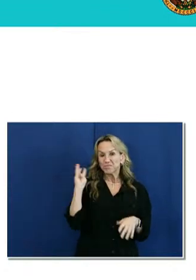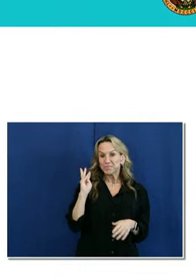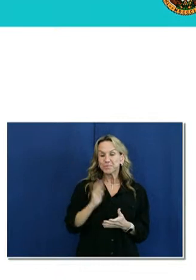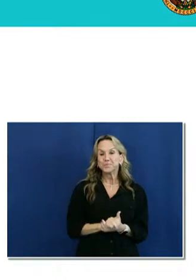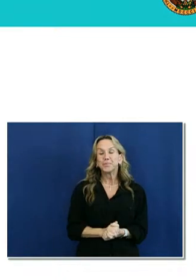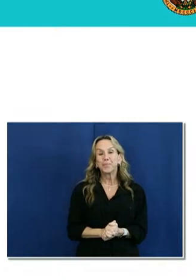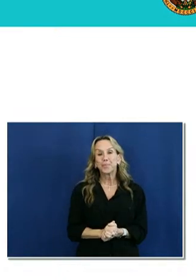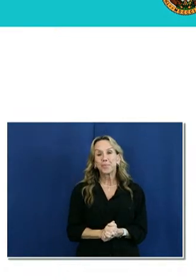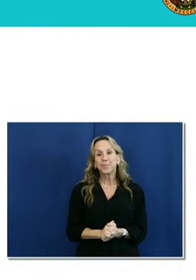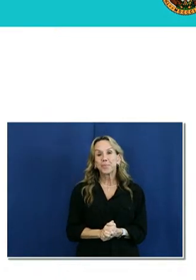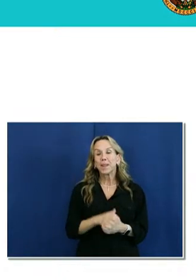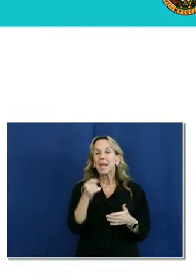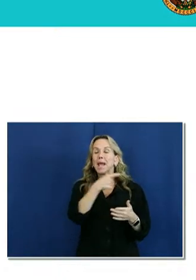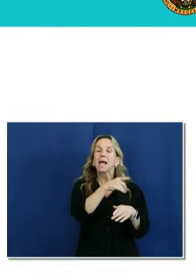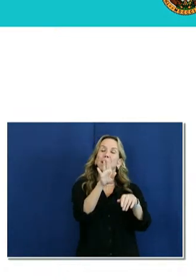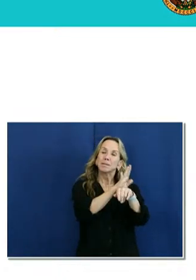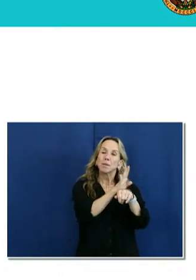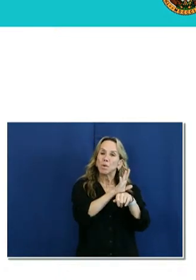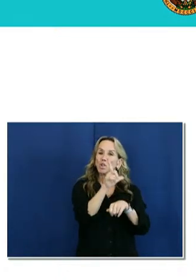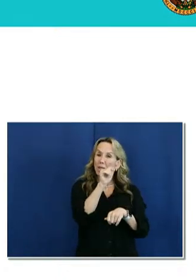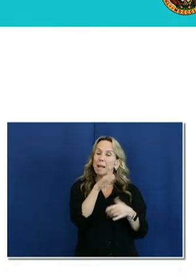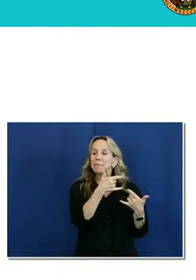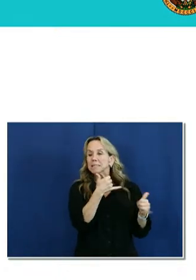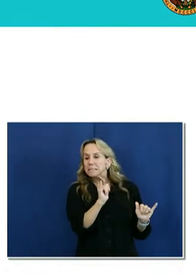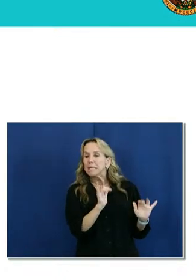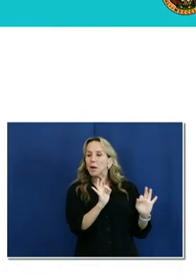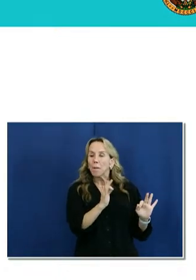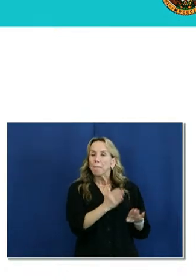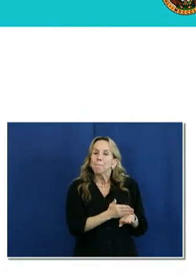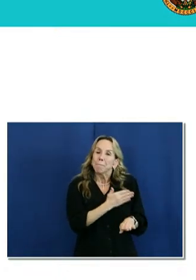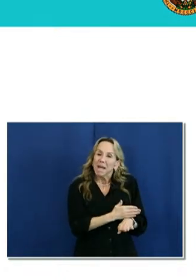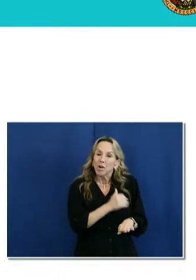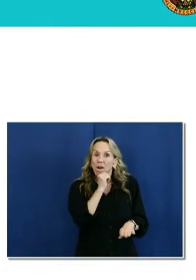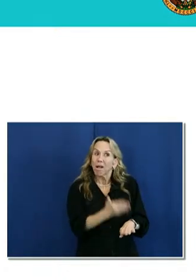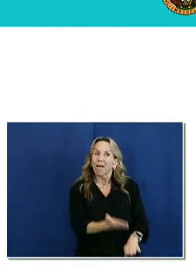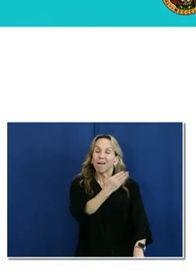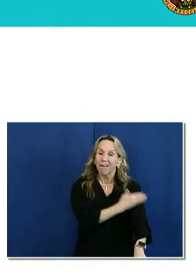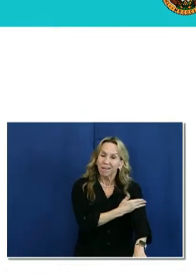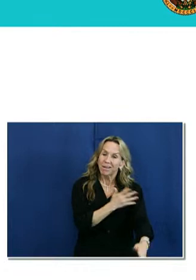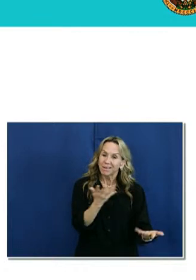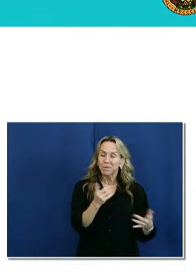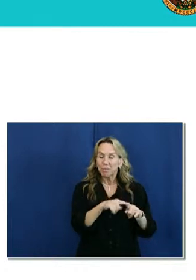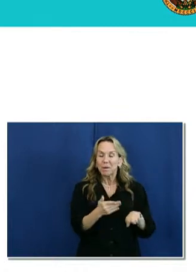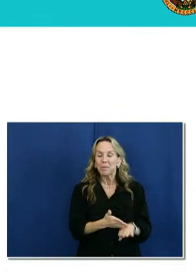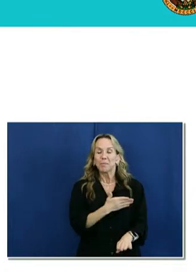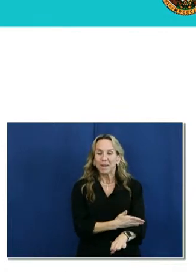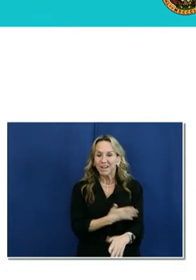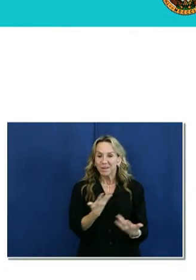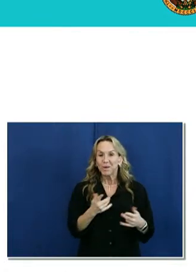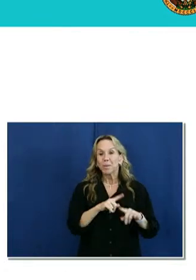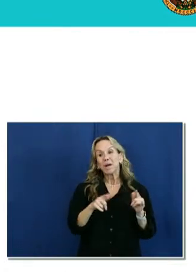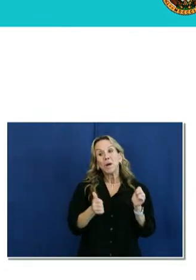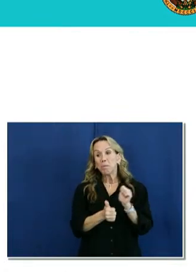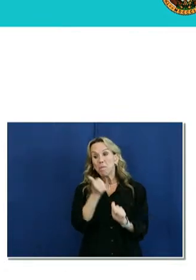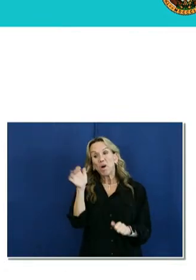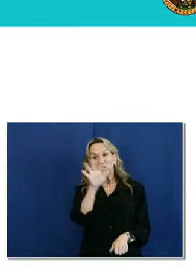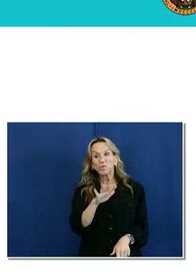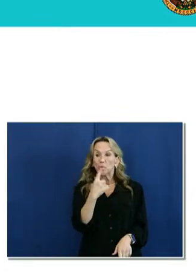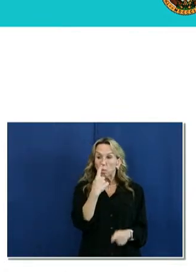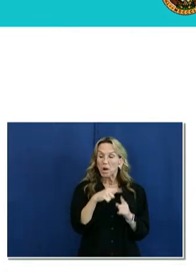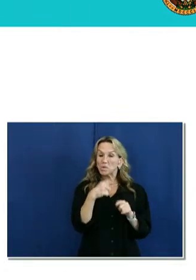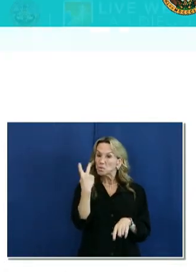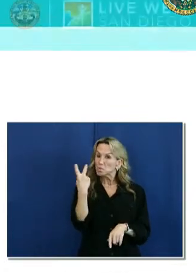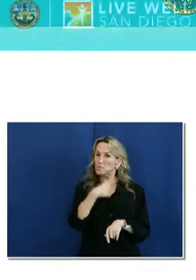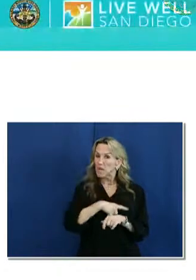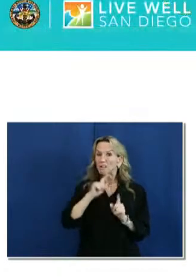ago. And commercial labs are doing better, still not ideally where we would like them to be, but the bulk of the testing, again, coming in that 1 to 2 day range. If